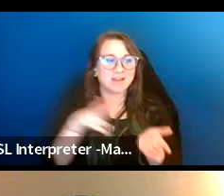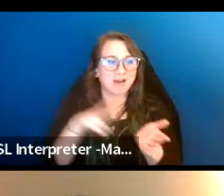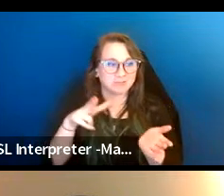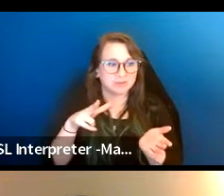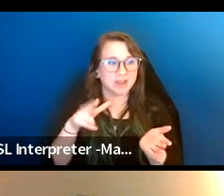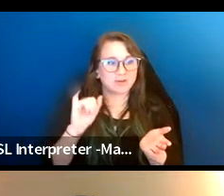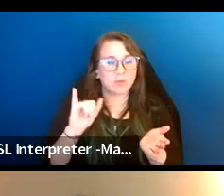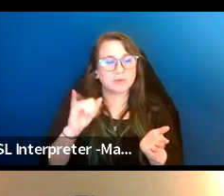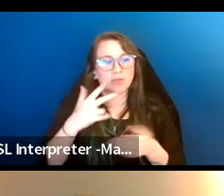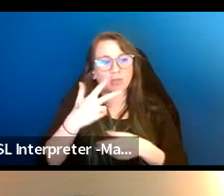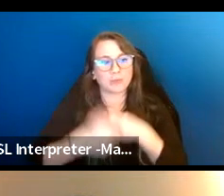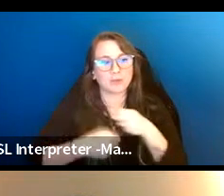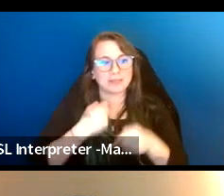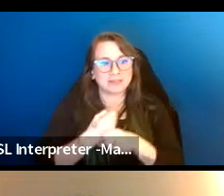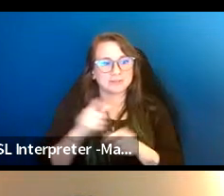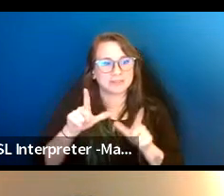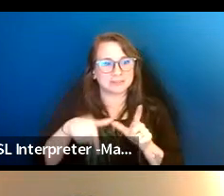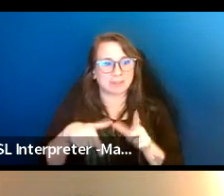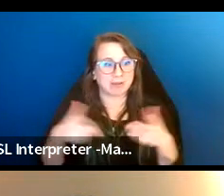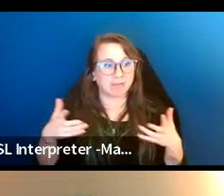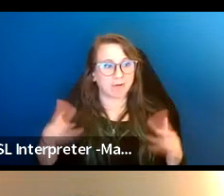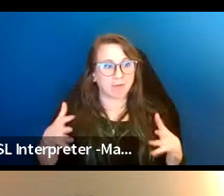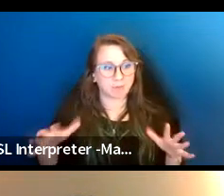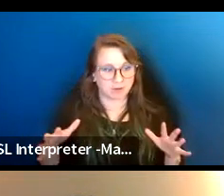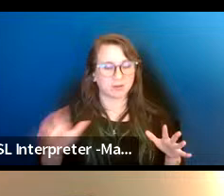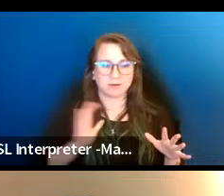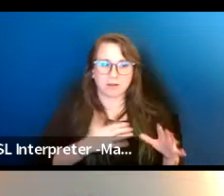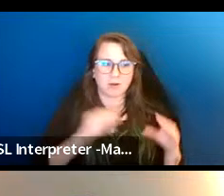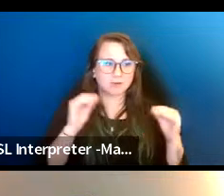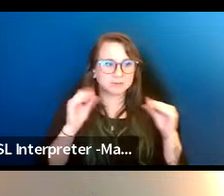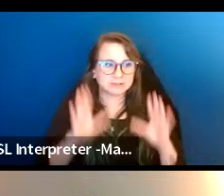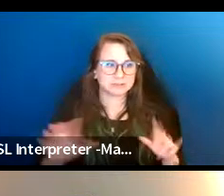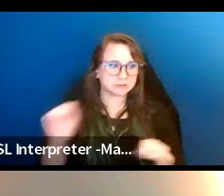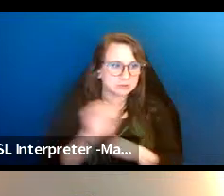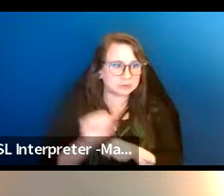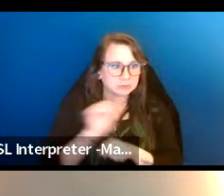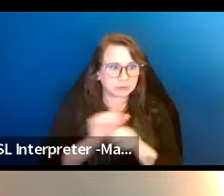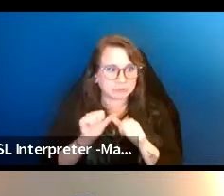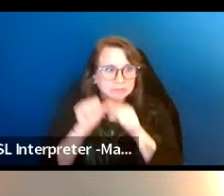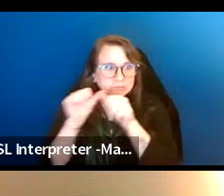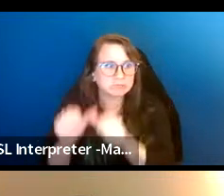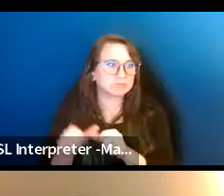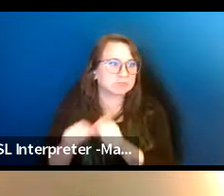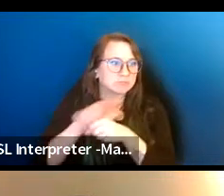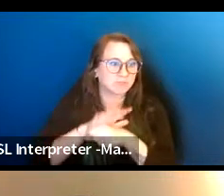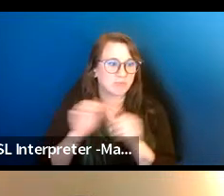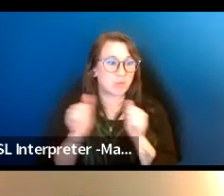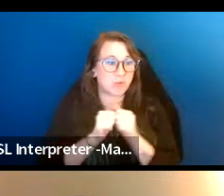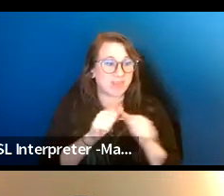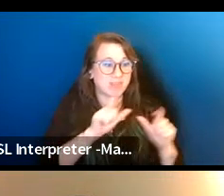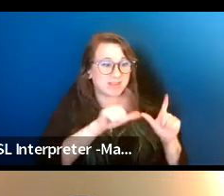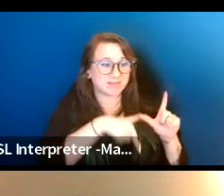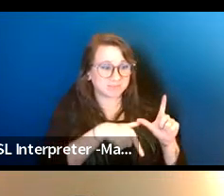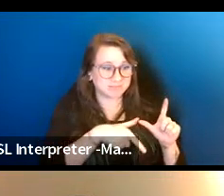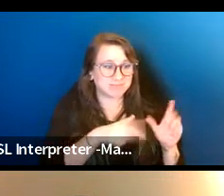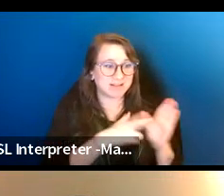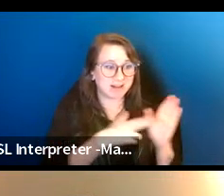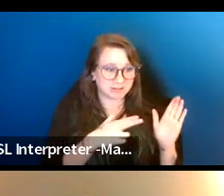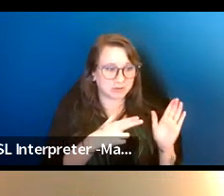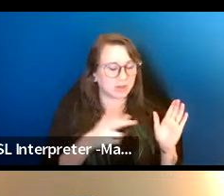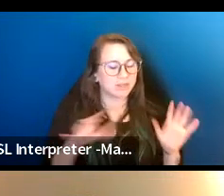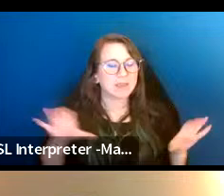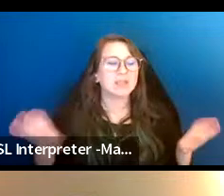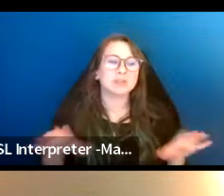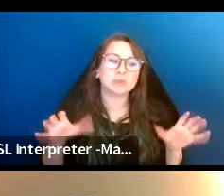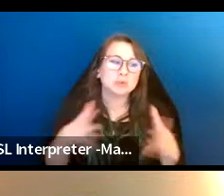was 3.5 years expired, right? And our teachers essentially worked throughout the pandemic with an expired contract. But thank you so much